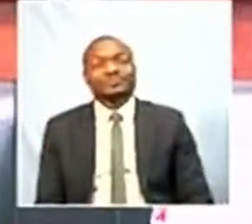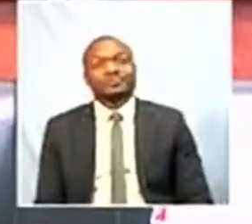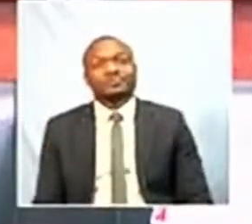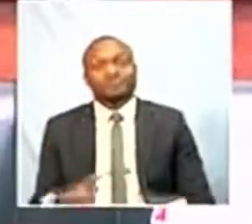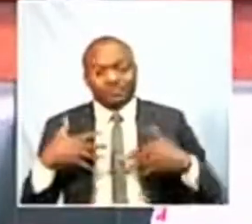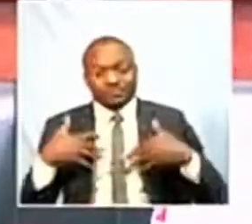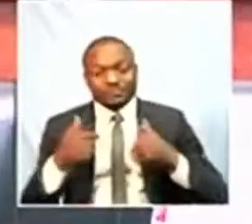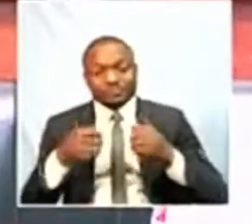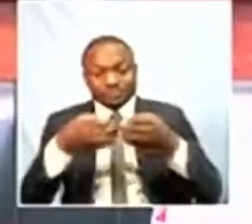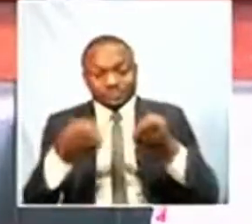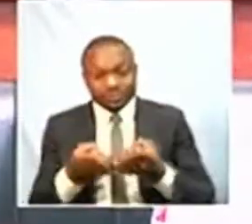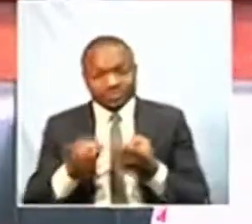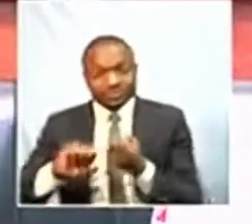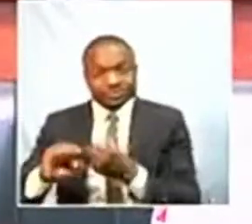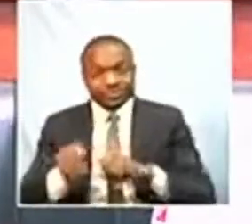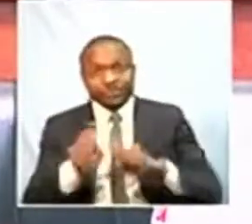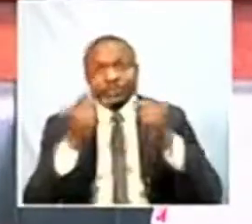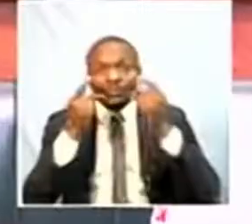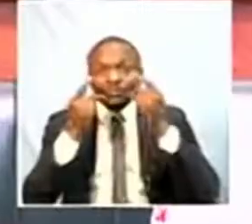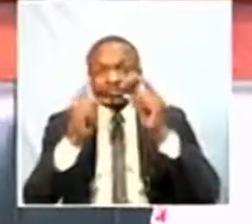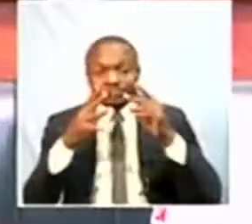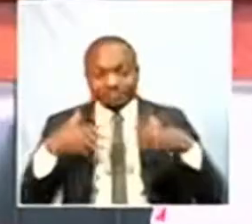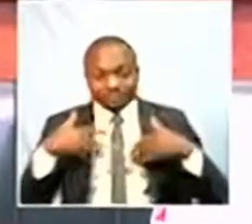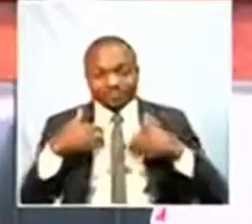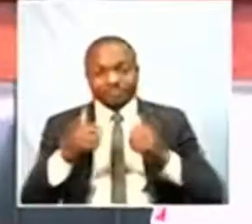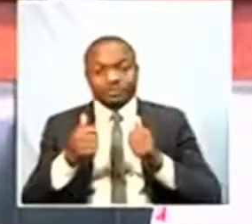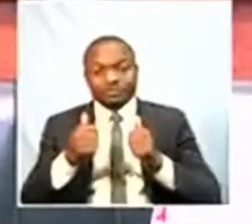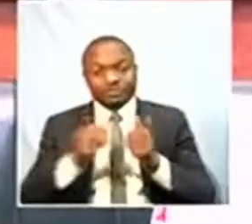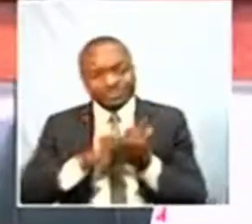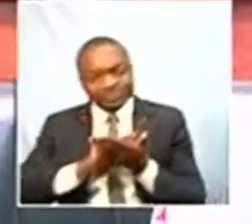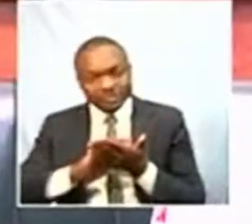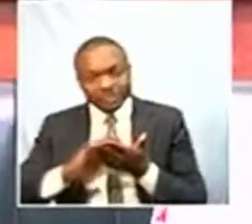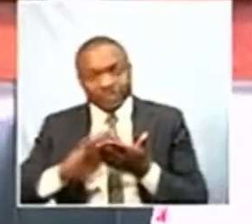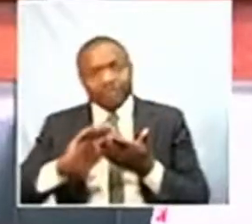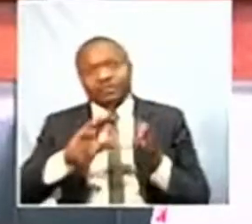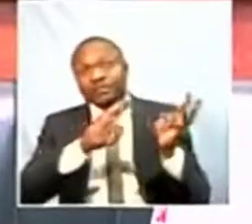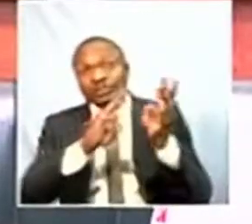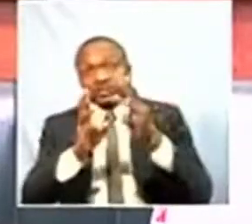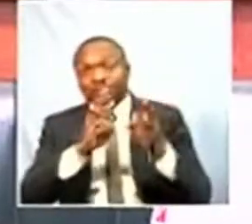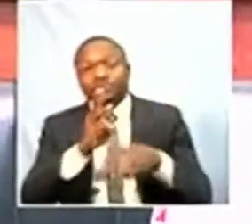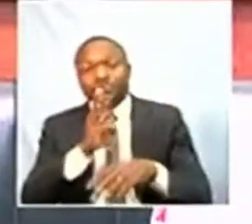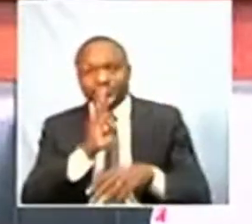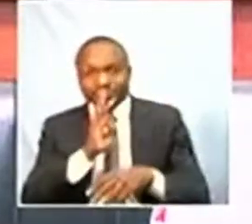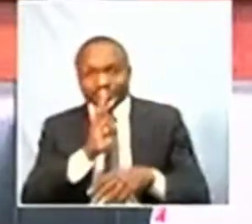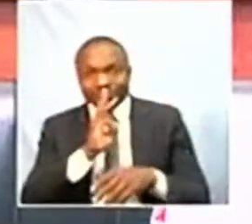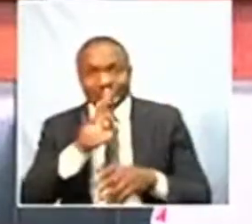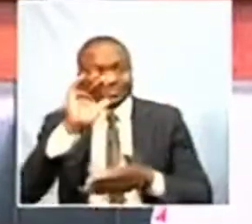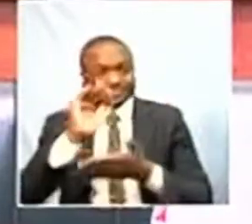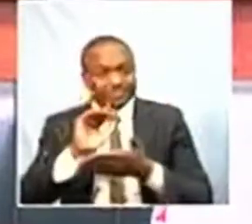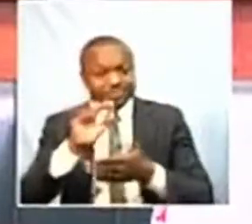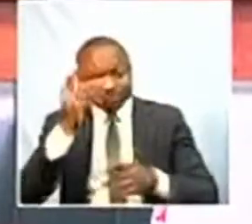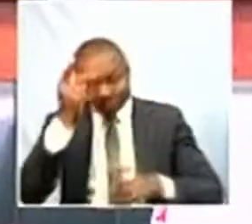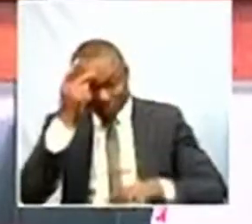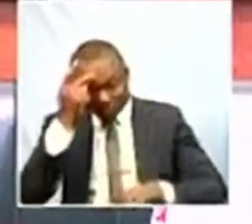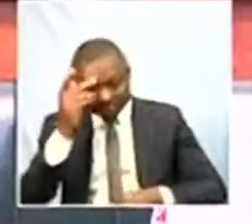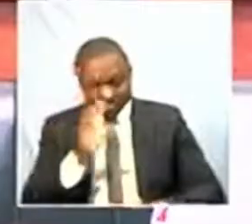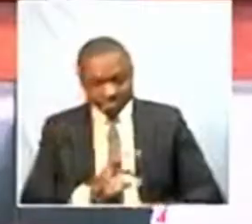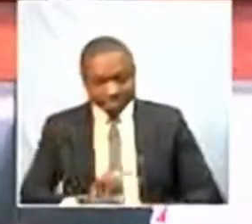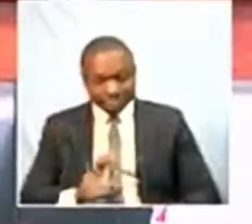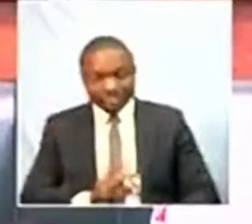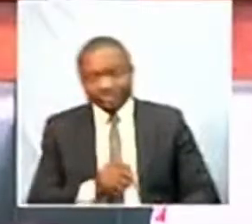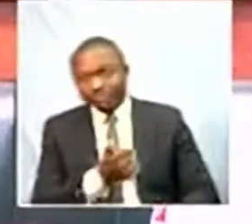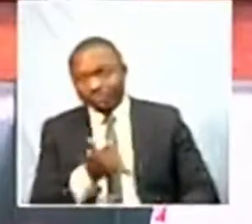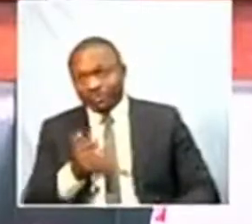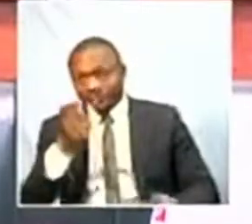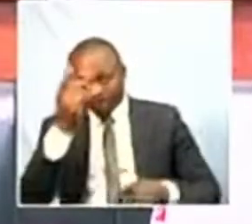Healthy environments protect public health. Clean air and water reduce diseases like cholera and respiratory